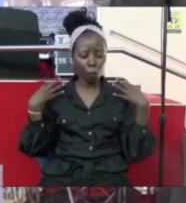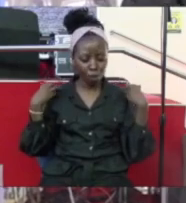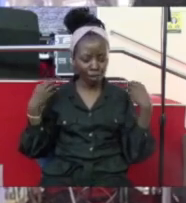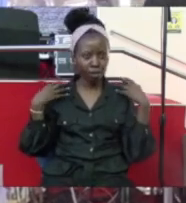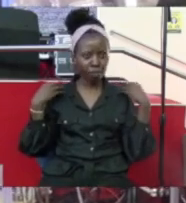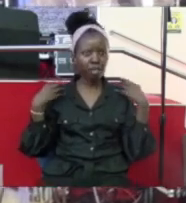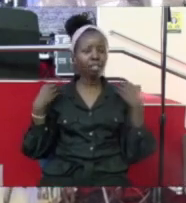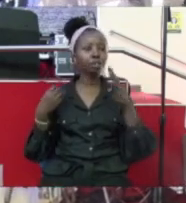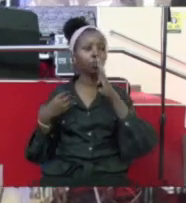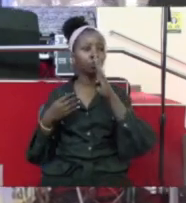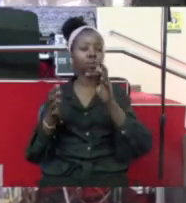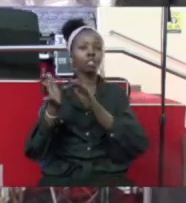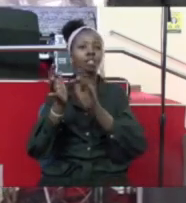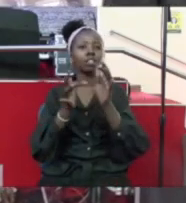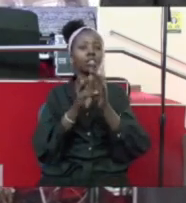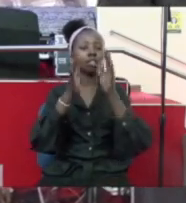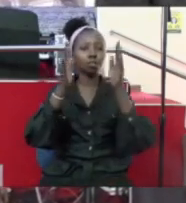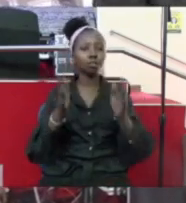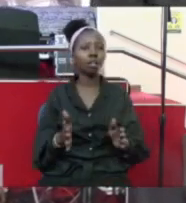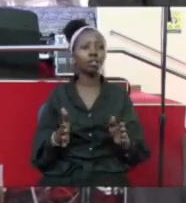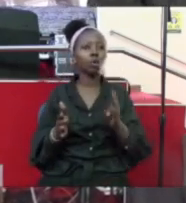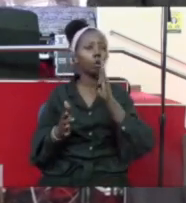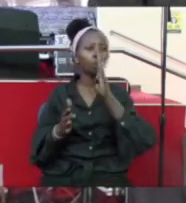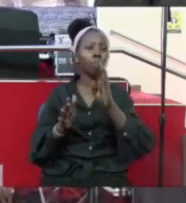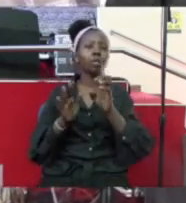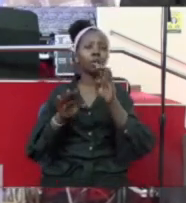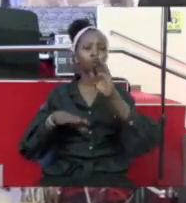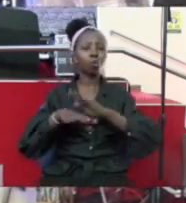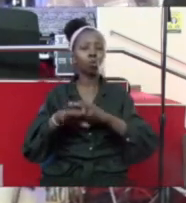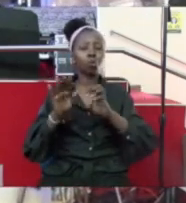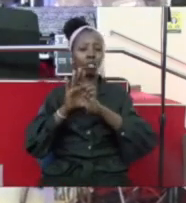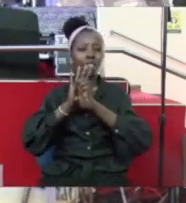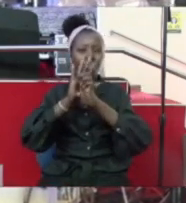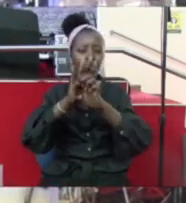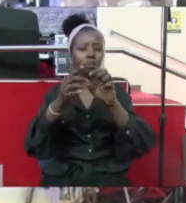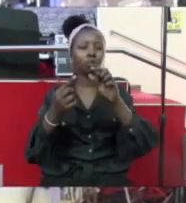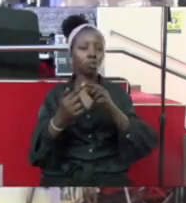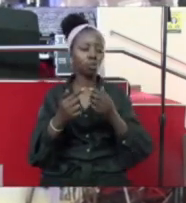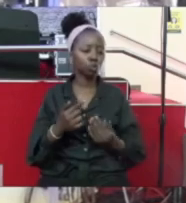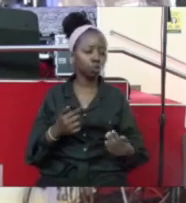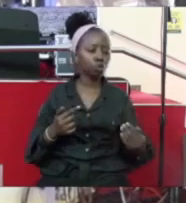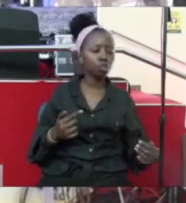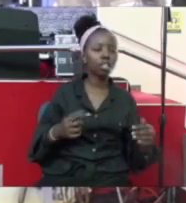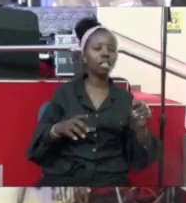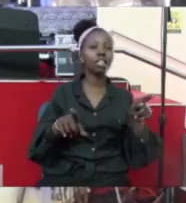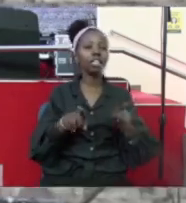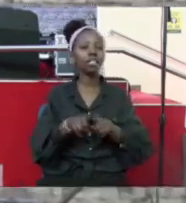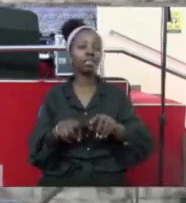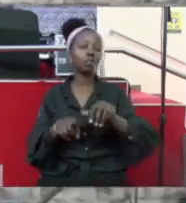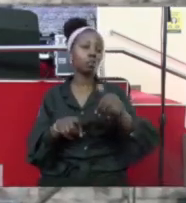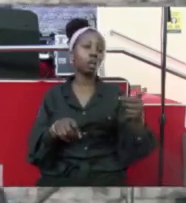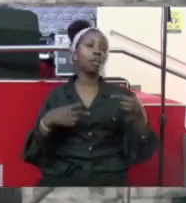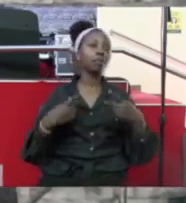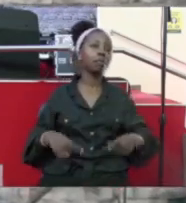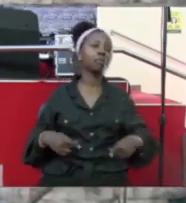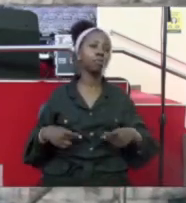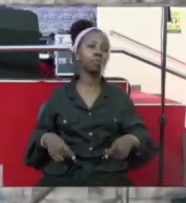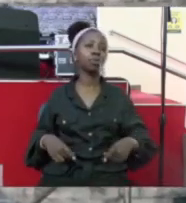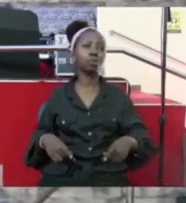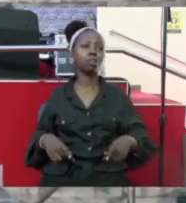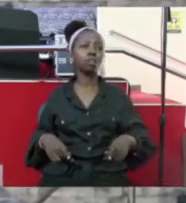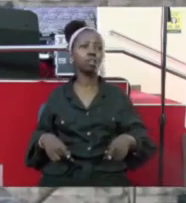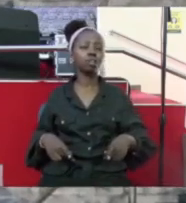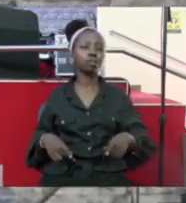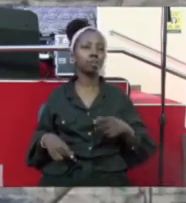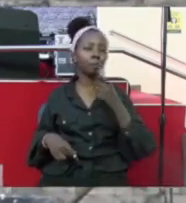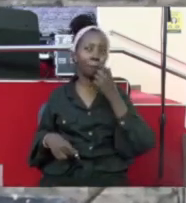kwa matendo. By being good examples to our children and to others. Kwa kuwa mfano mzuri kwa watoto wetu na wengine. In our area of